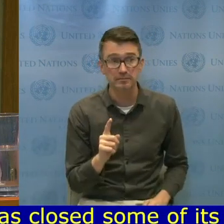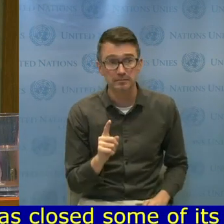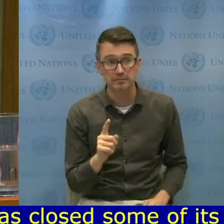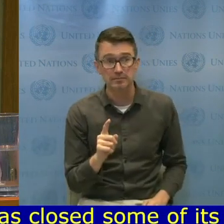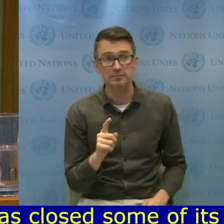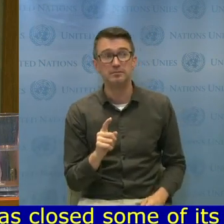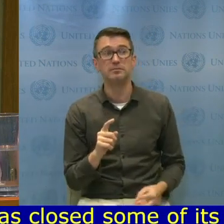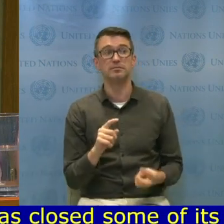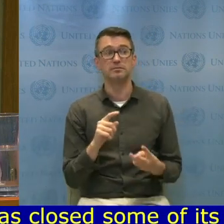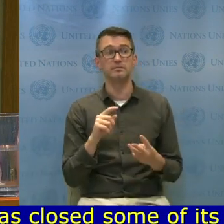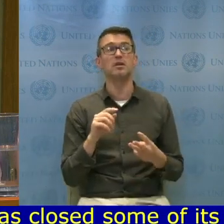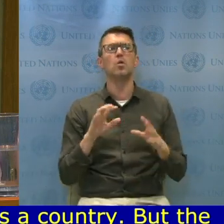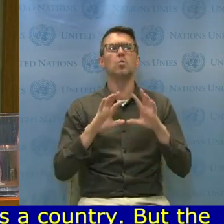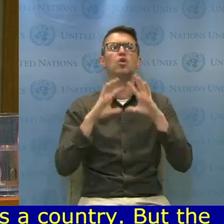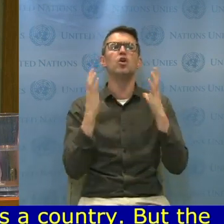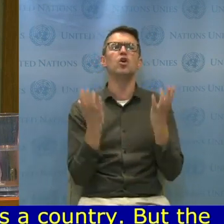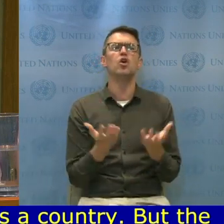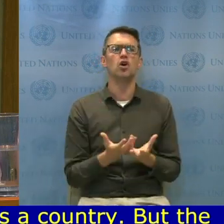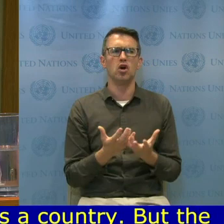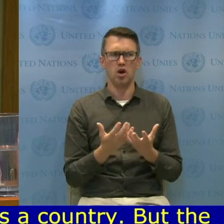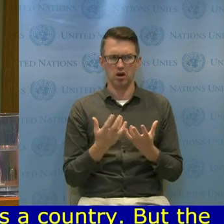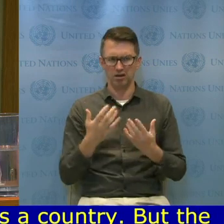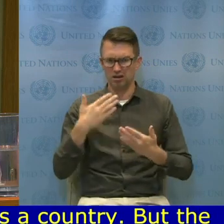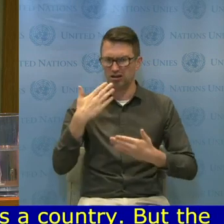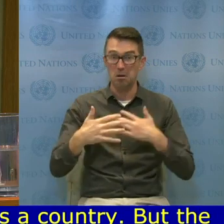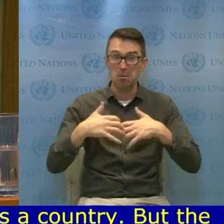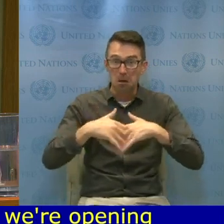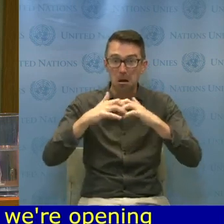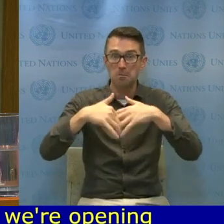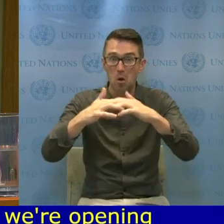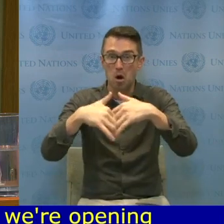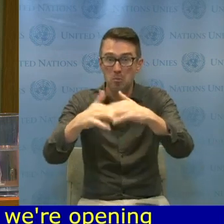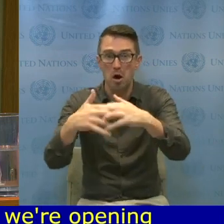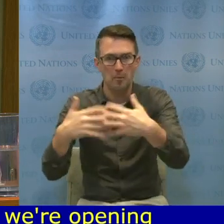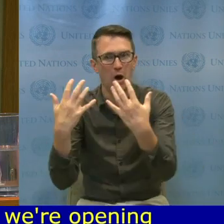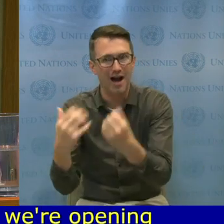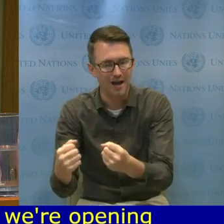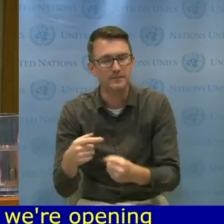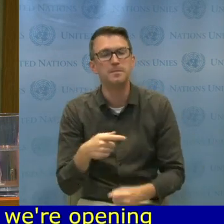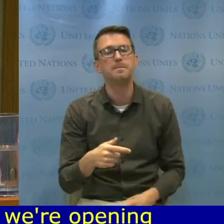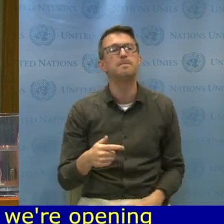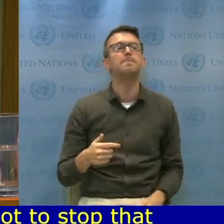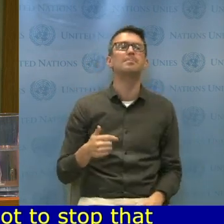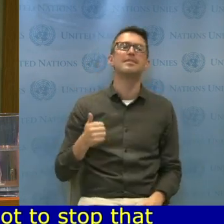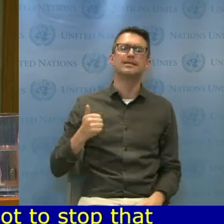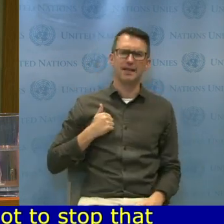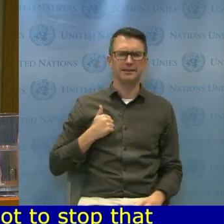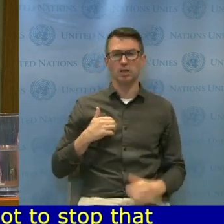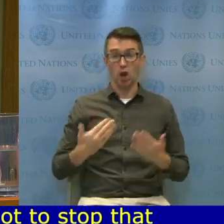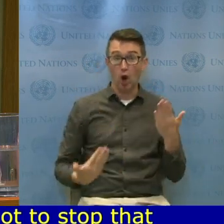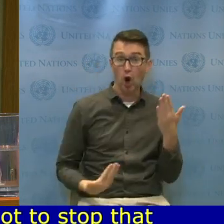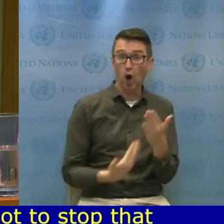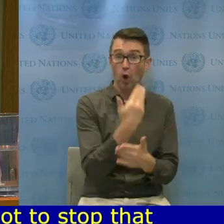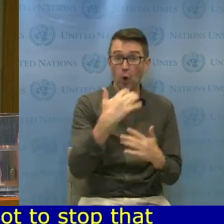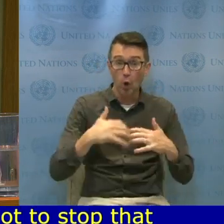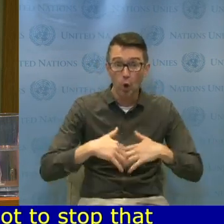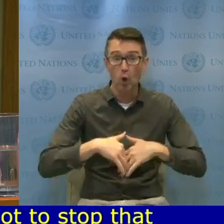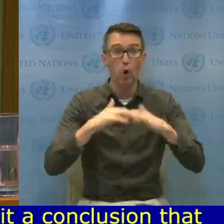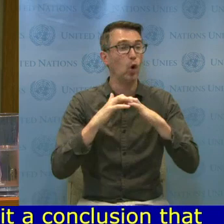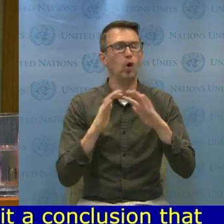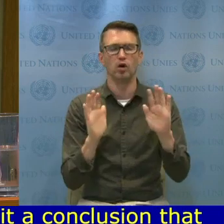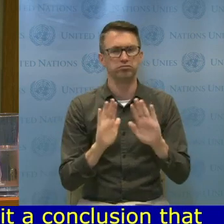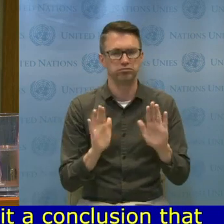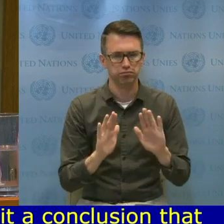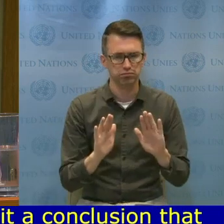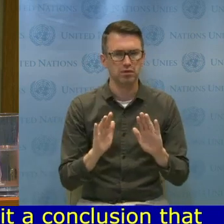model, and we got to come to a conclusion around the world that we must invest, and we must come out of here saying that institutions no longer